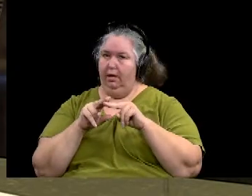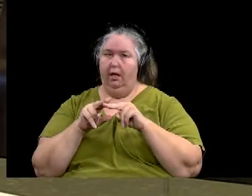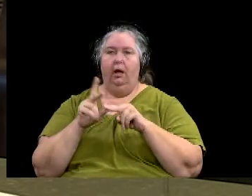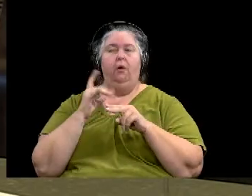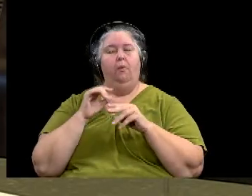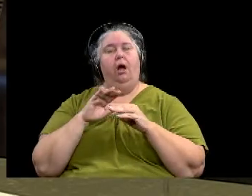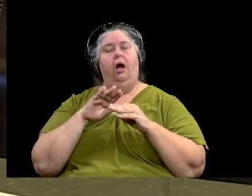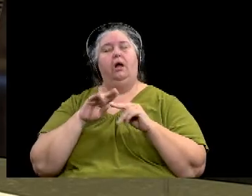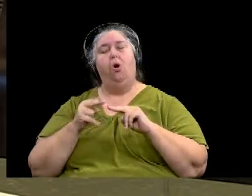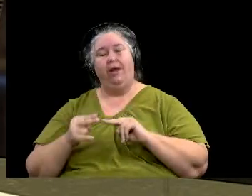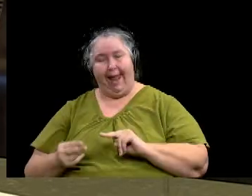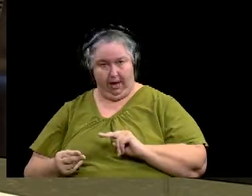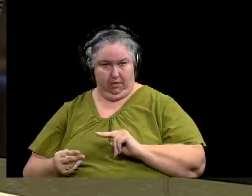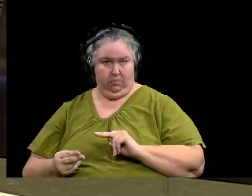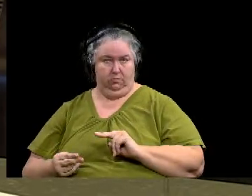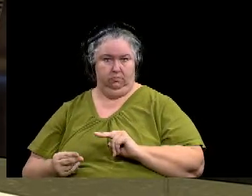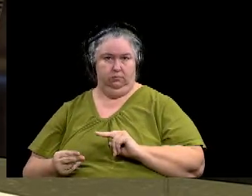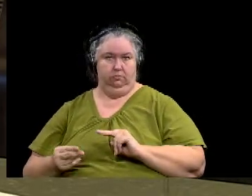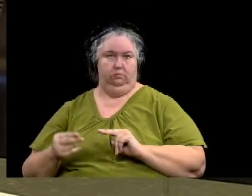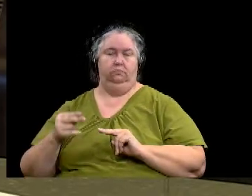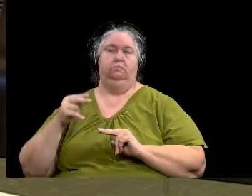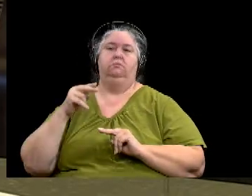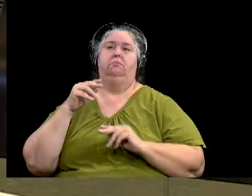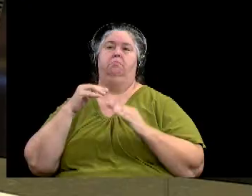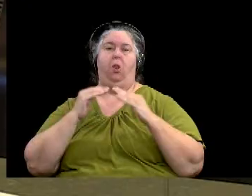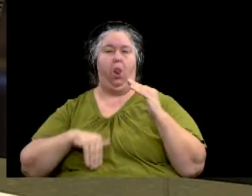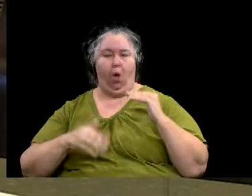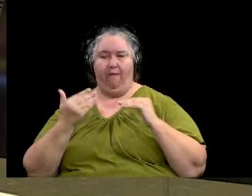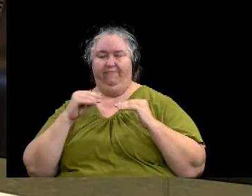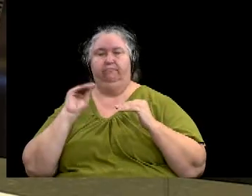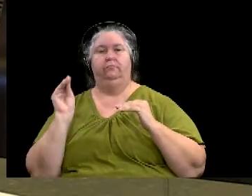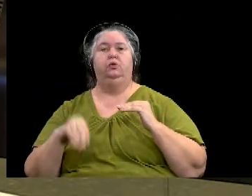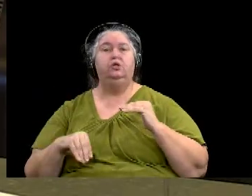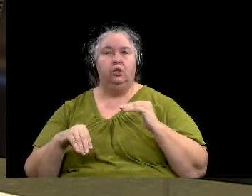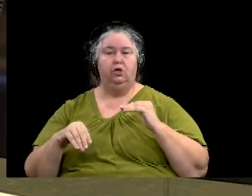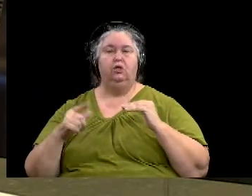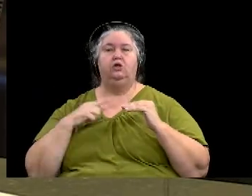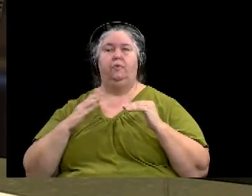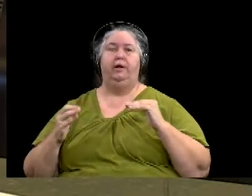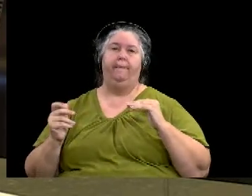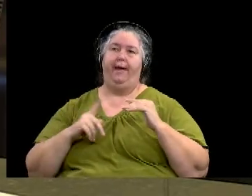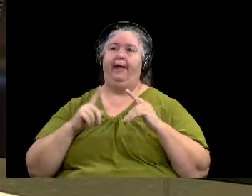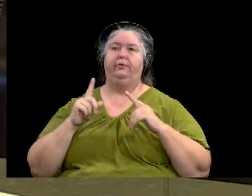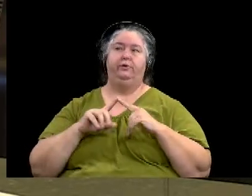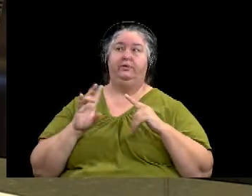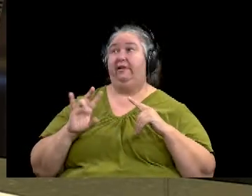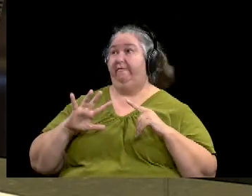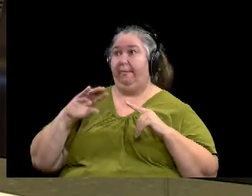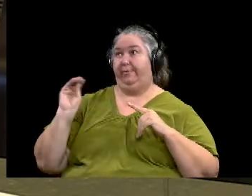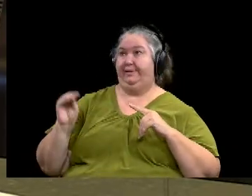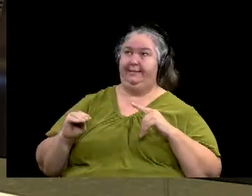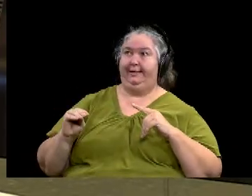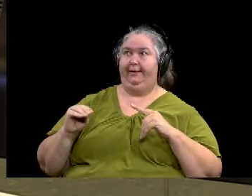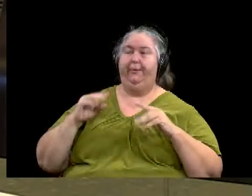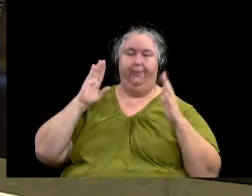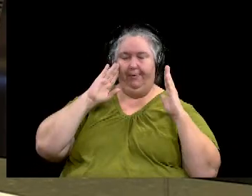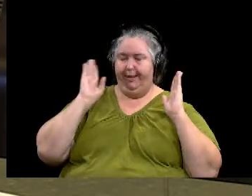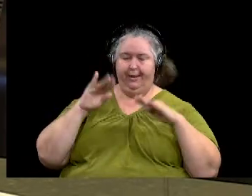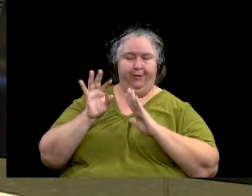below 15%, where we can get back to 75% or whatever. We know this formula. We've talked about it. Now, again, that information is